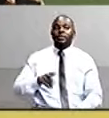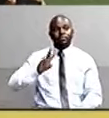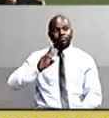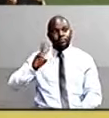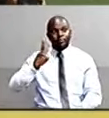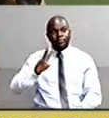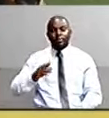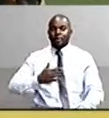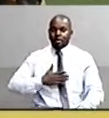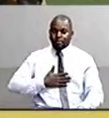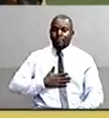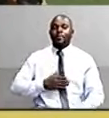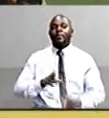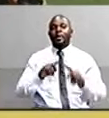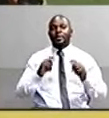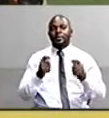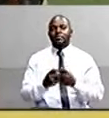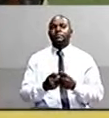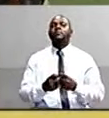team, so far,